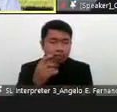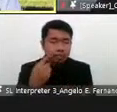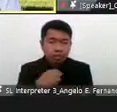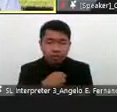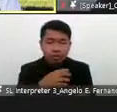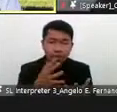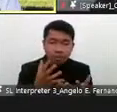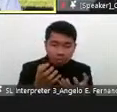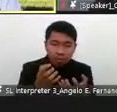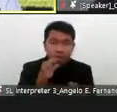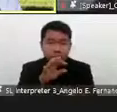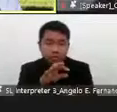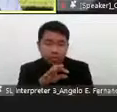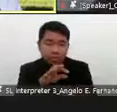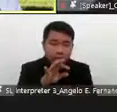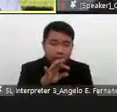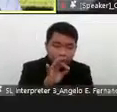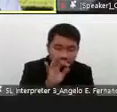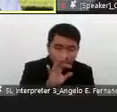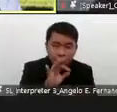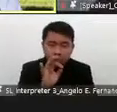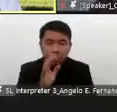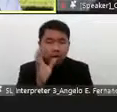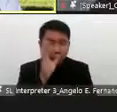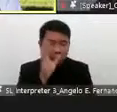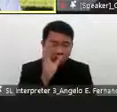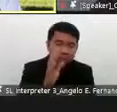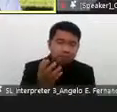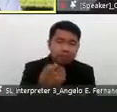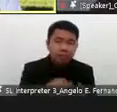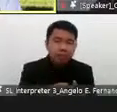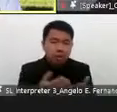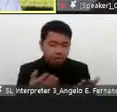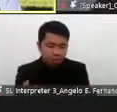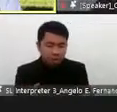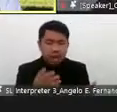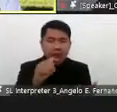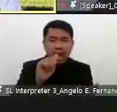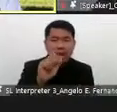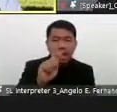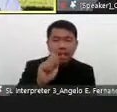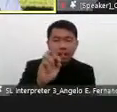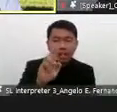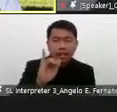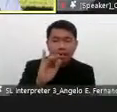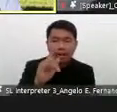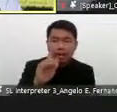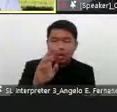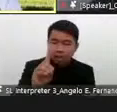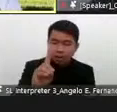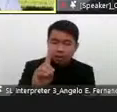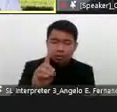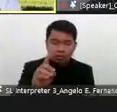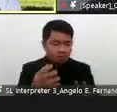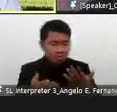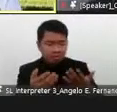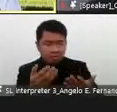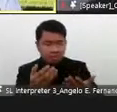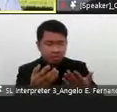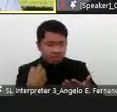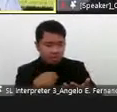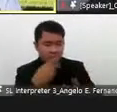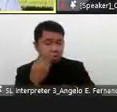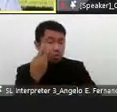some land surface that would have been coeval with the asteroid, with the tektites, And that would be where we might hope to look